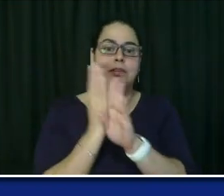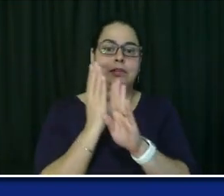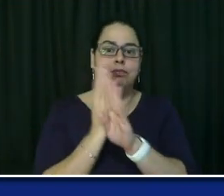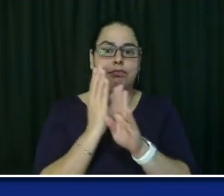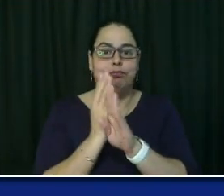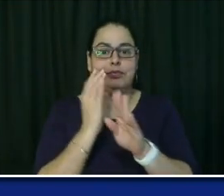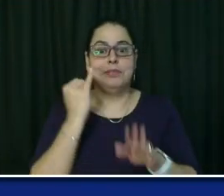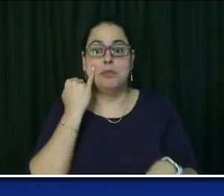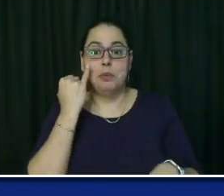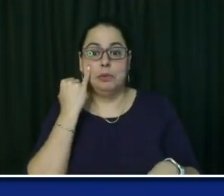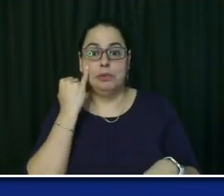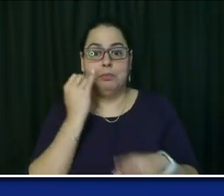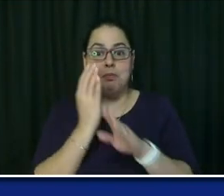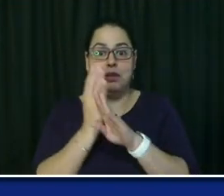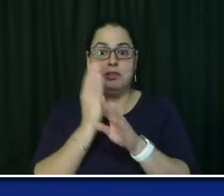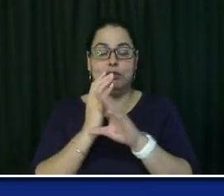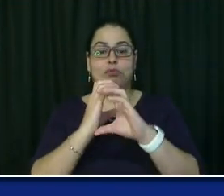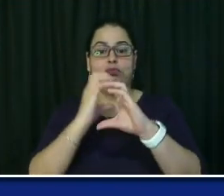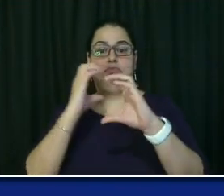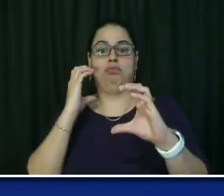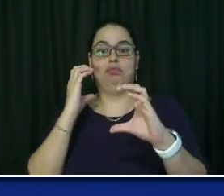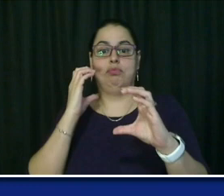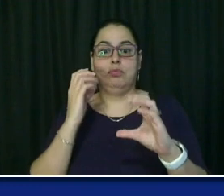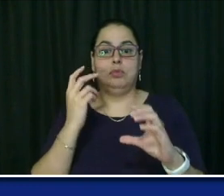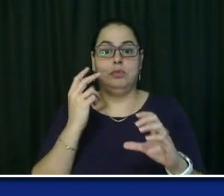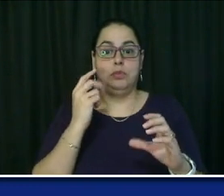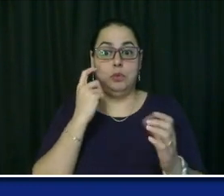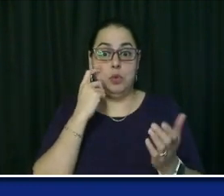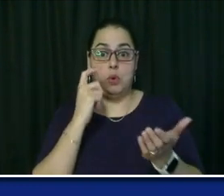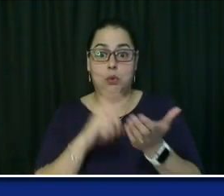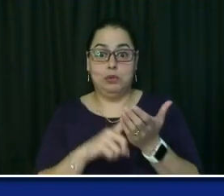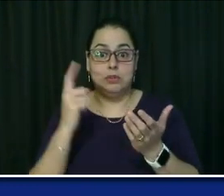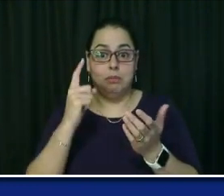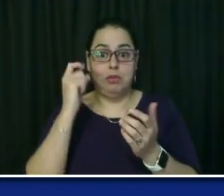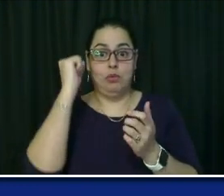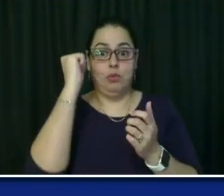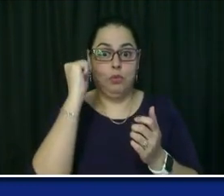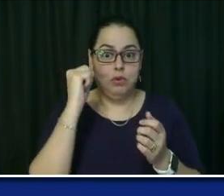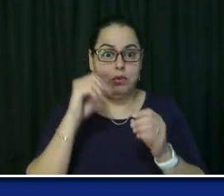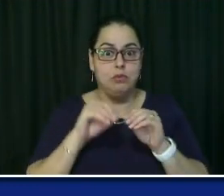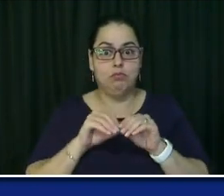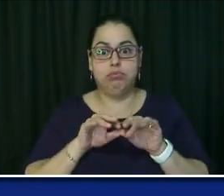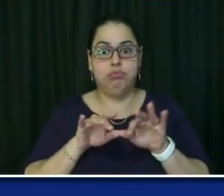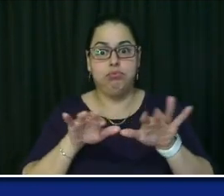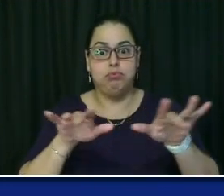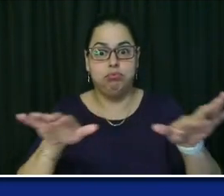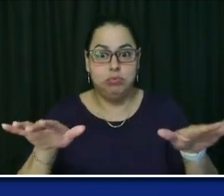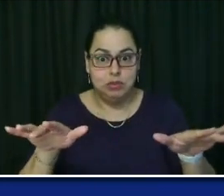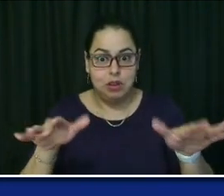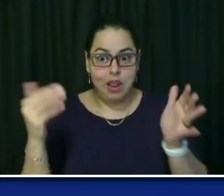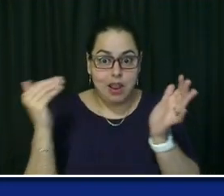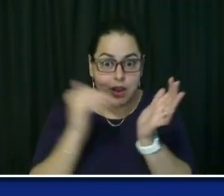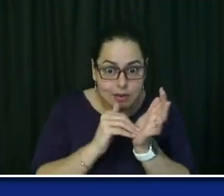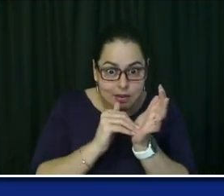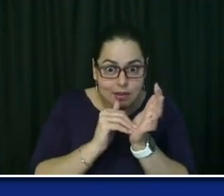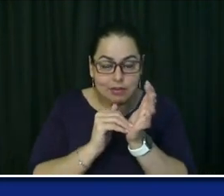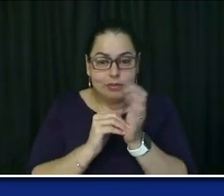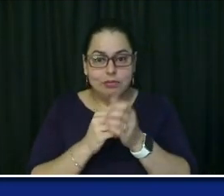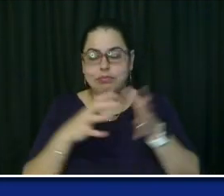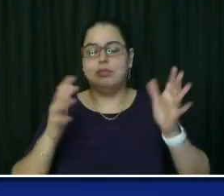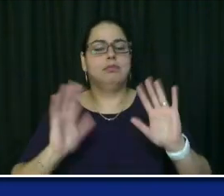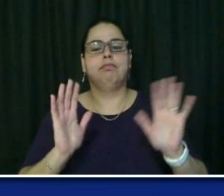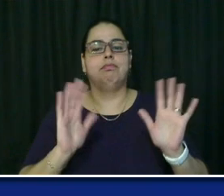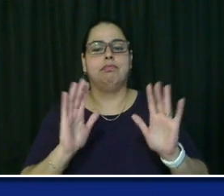reestablishment of the kind of infection rates that we saw back in March and April when this thing was spreading like wildfire, we would have to make decisions to close things. Ultimately,